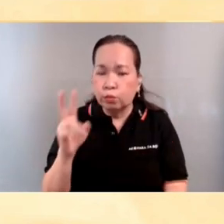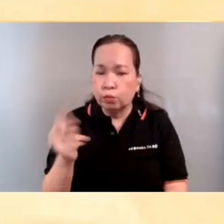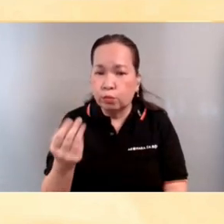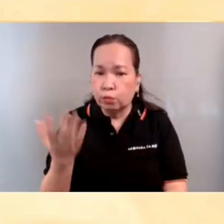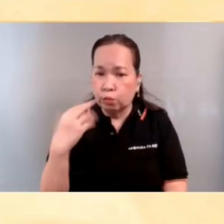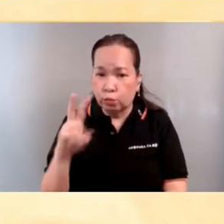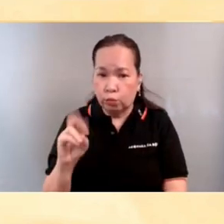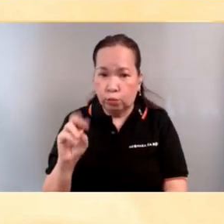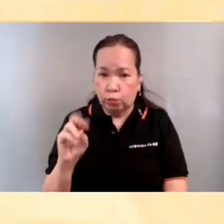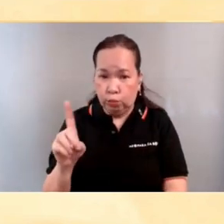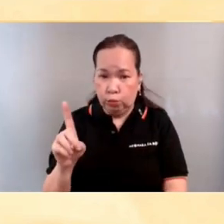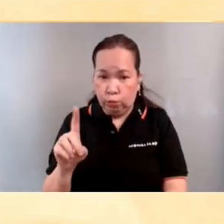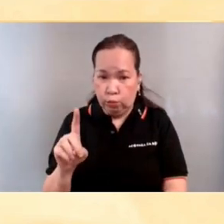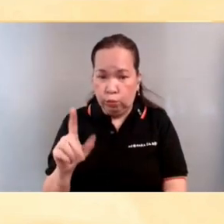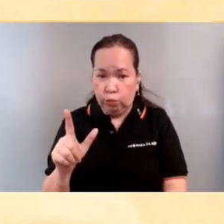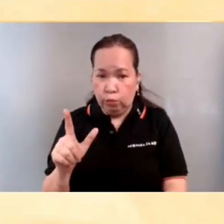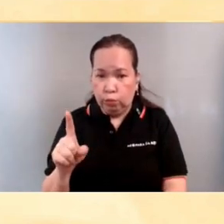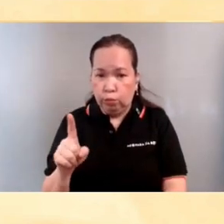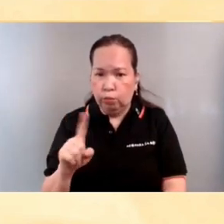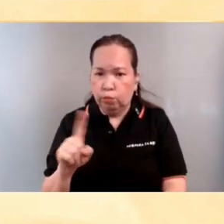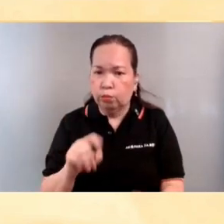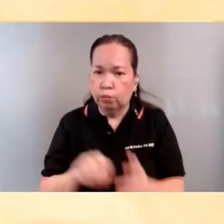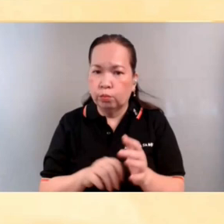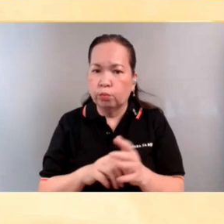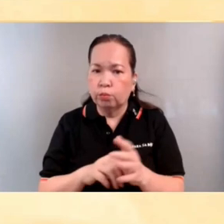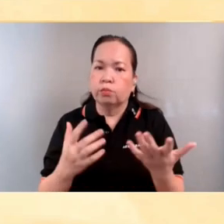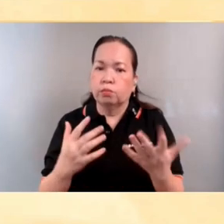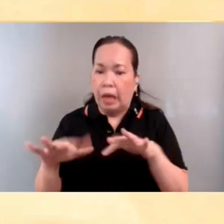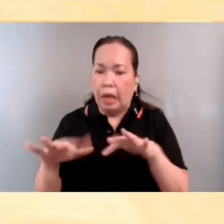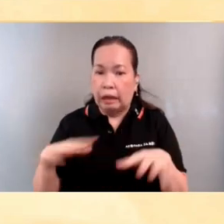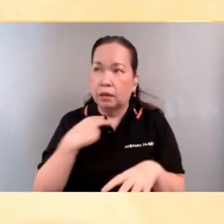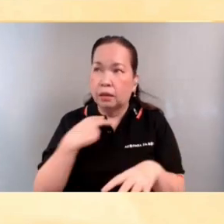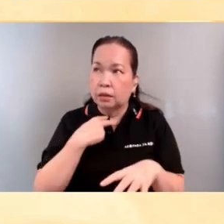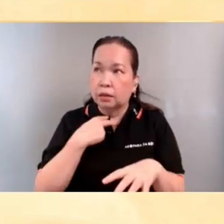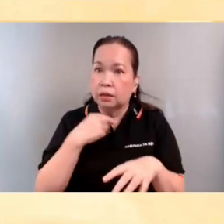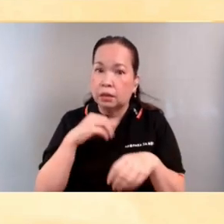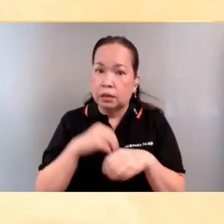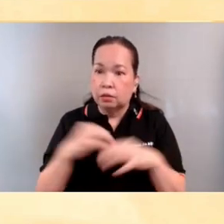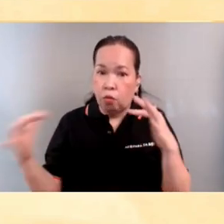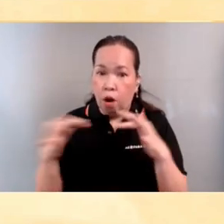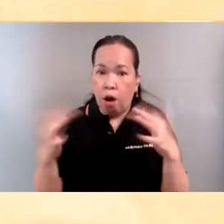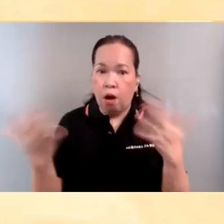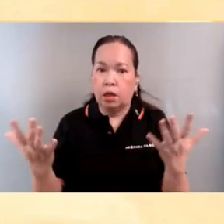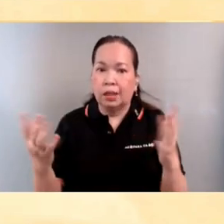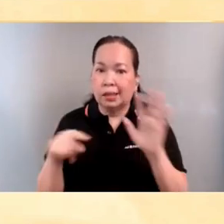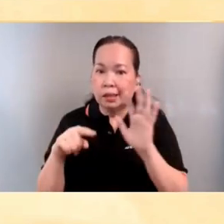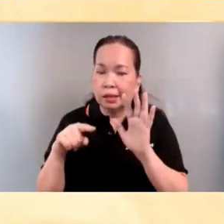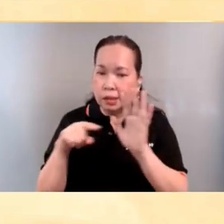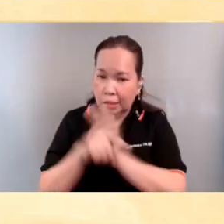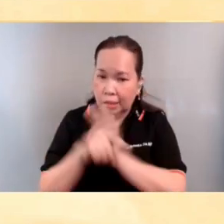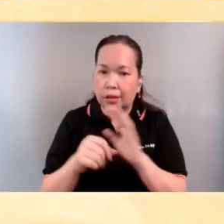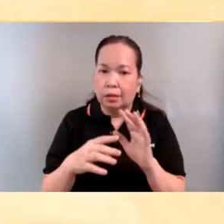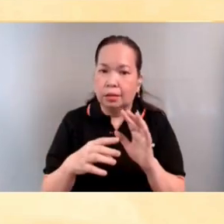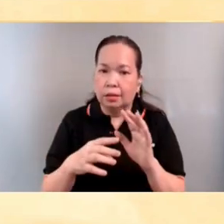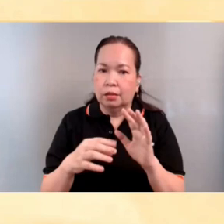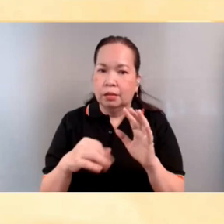The cases included children conscripted into armed conflict, killed, or maimed. And some notable cases